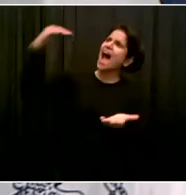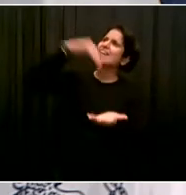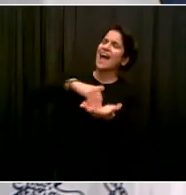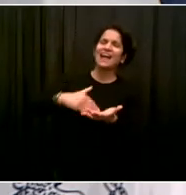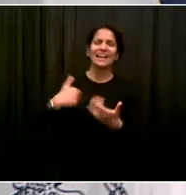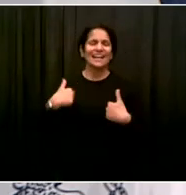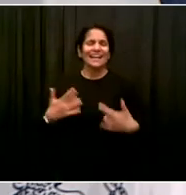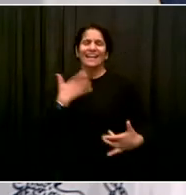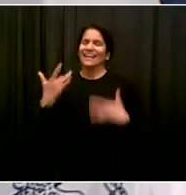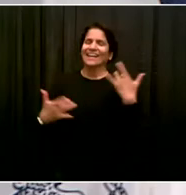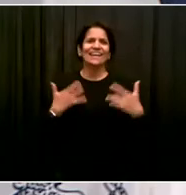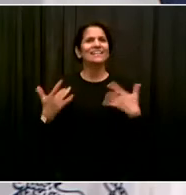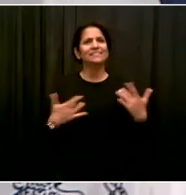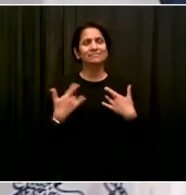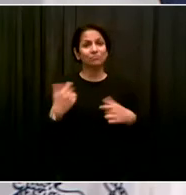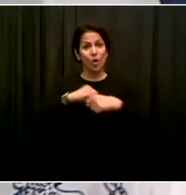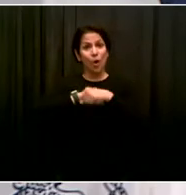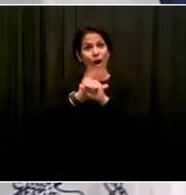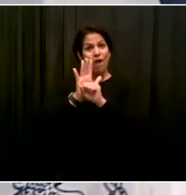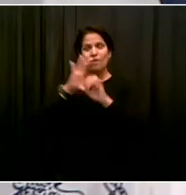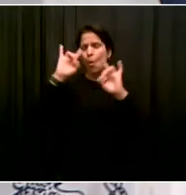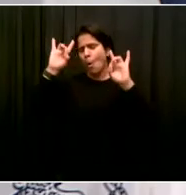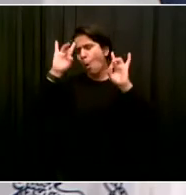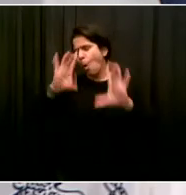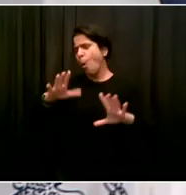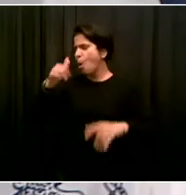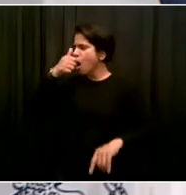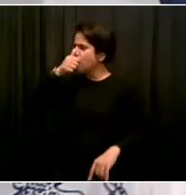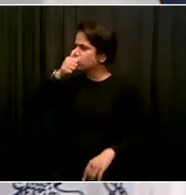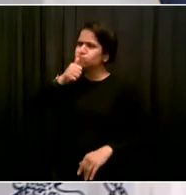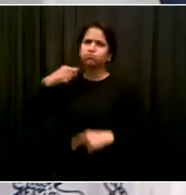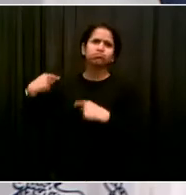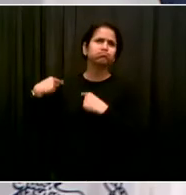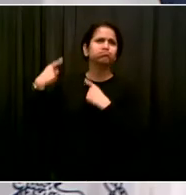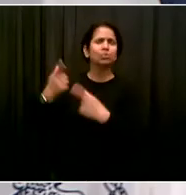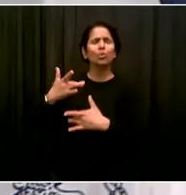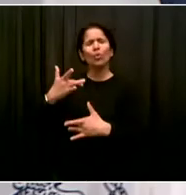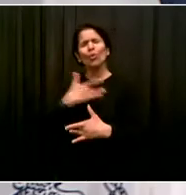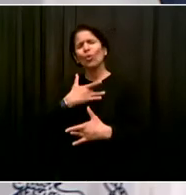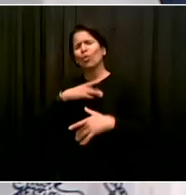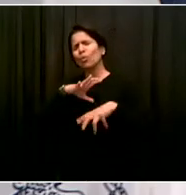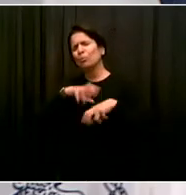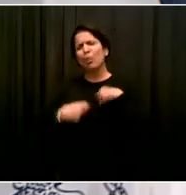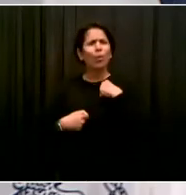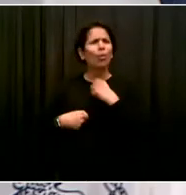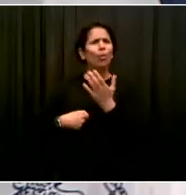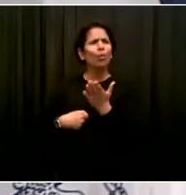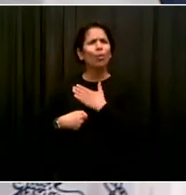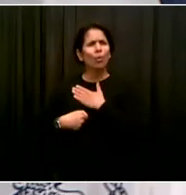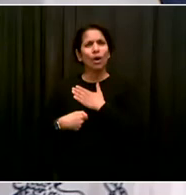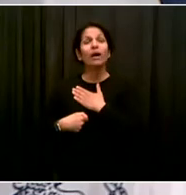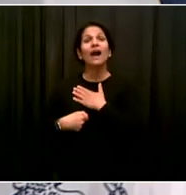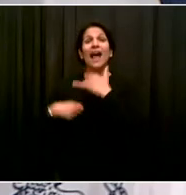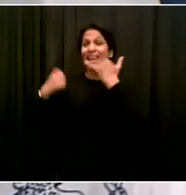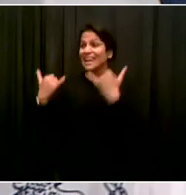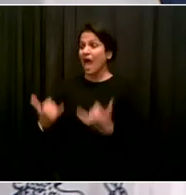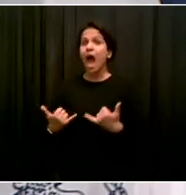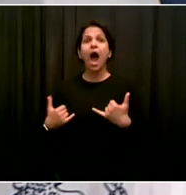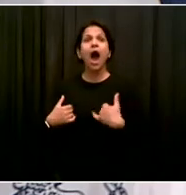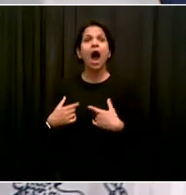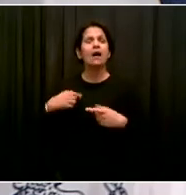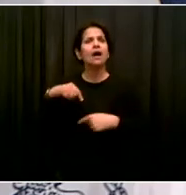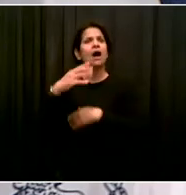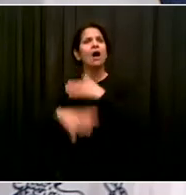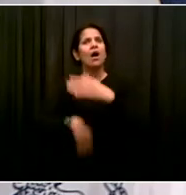got a lot of empathy in me and I felt the pain of the people of this city. And it was very, very tough last year. And then this year has been just joyous because we're coming back and